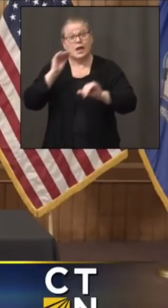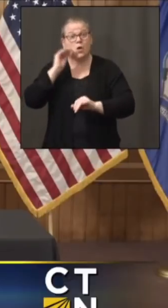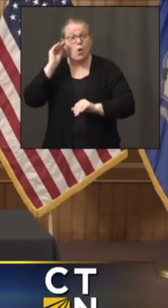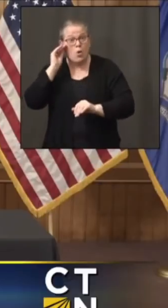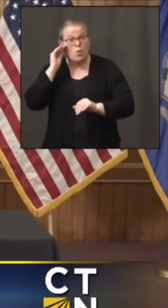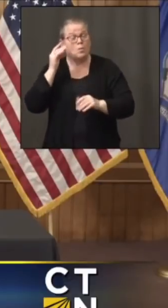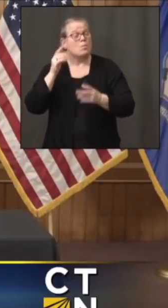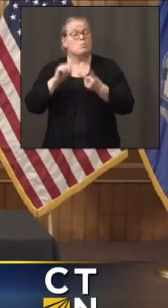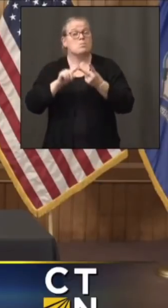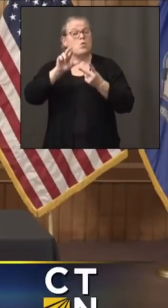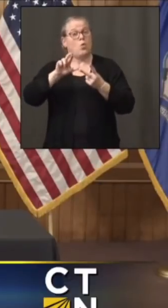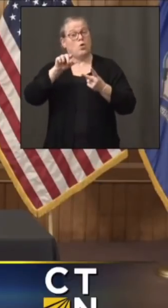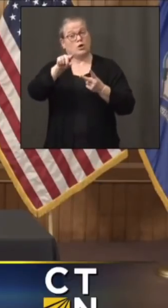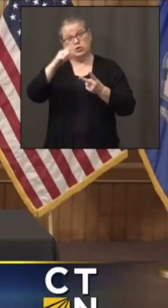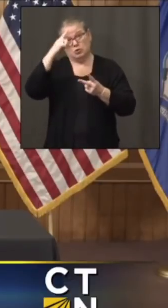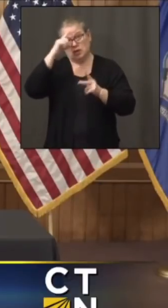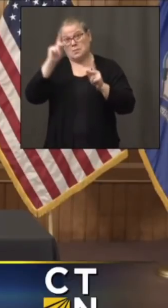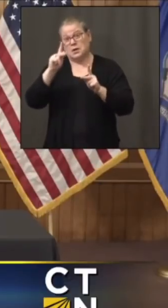for went out and